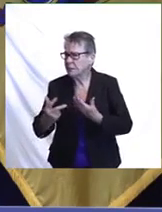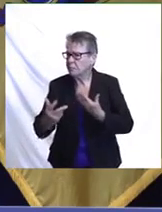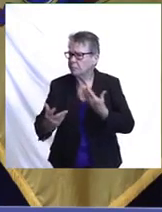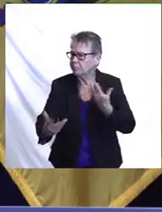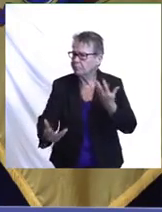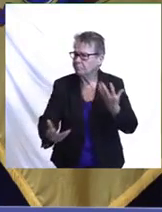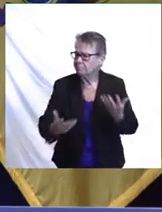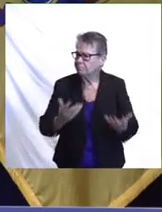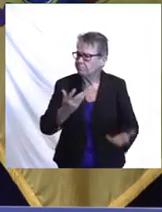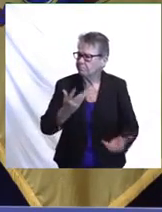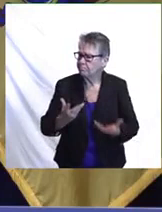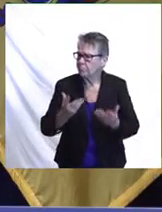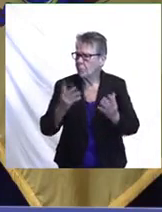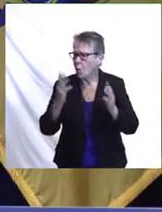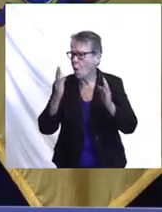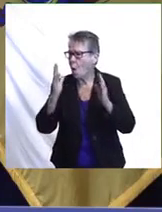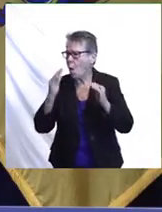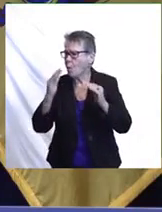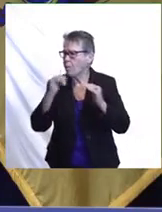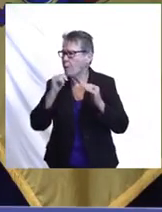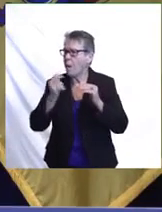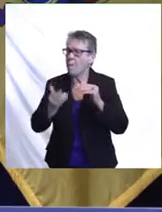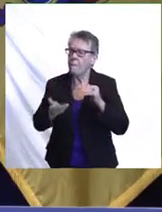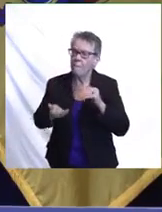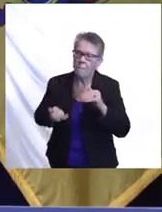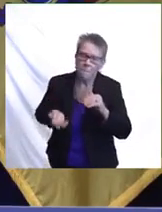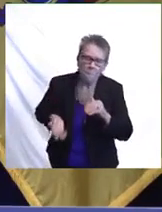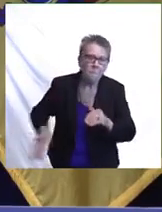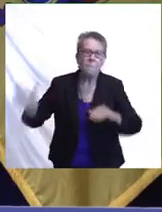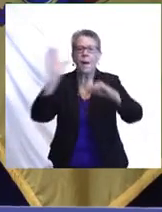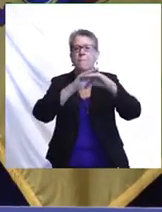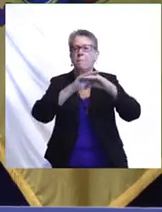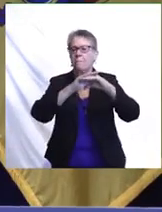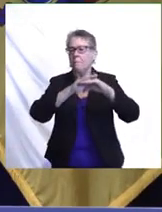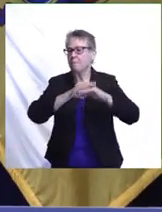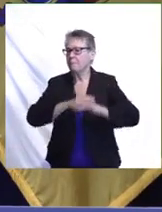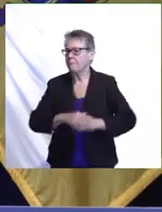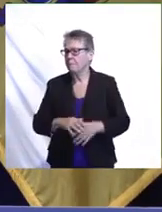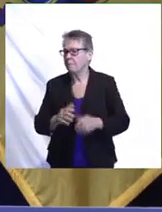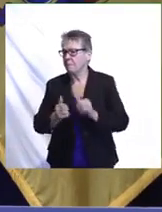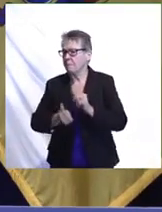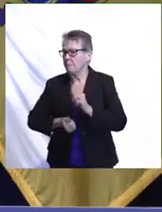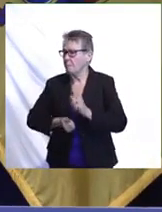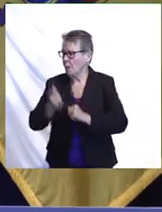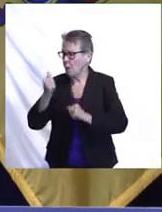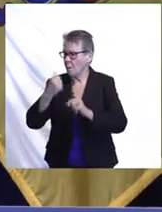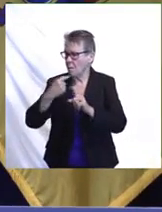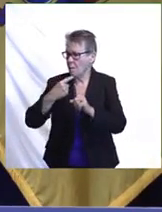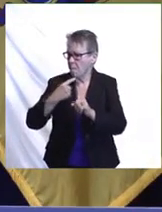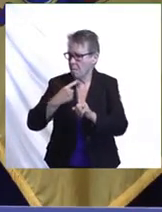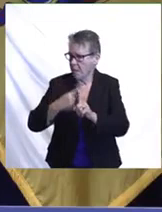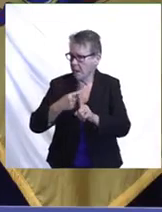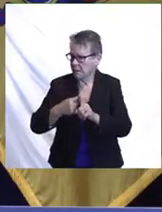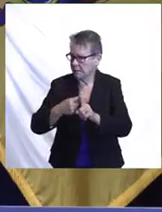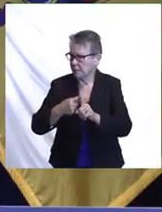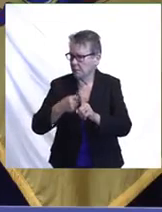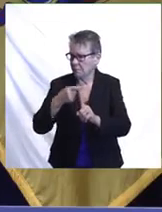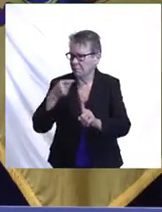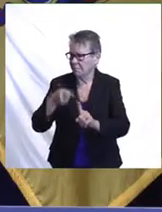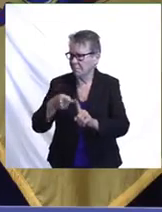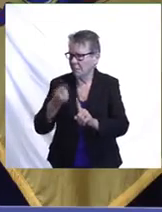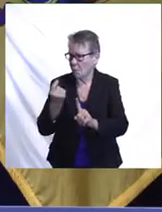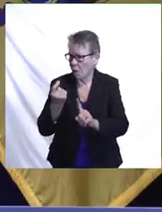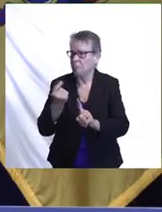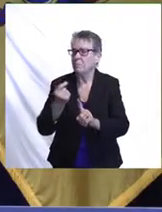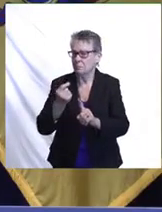up too high, but largely fueled by Delta. Almost certainly this new one is going to end in our lap, you would think, right? It's